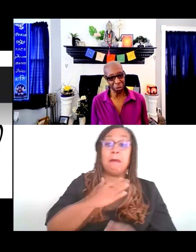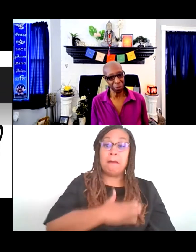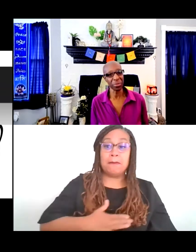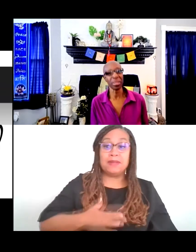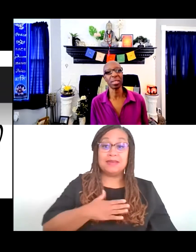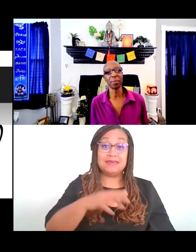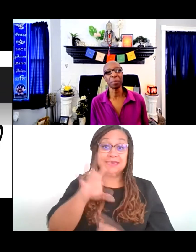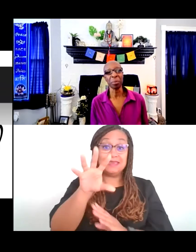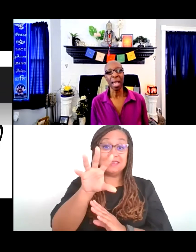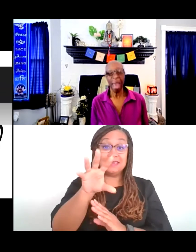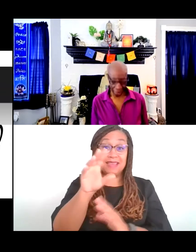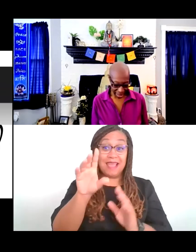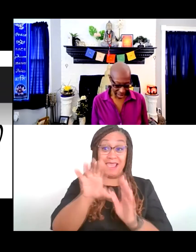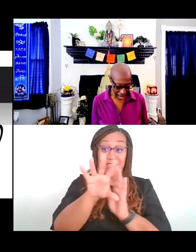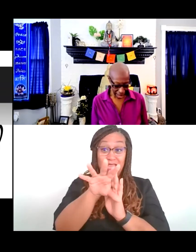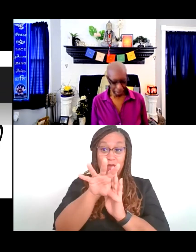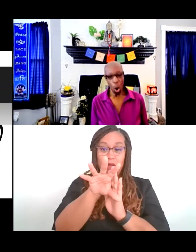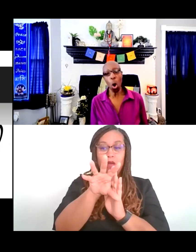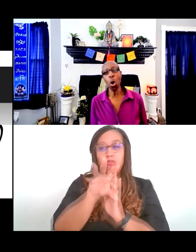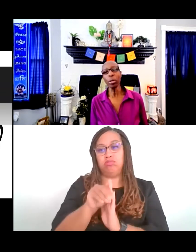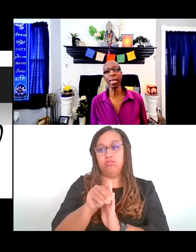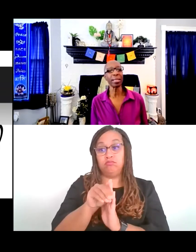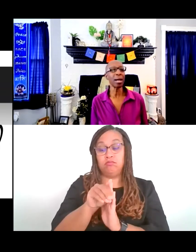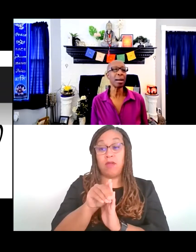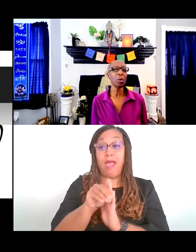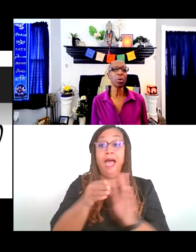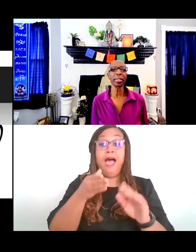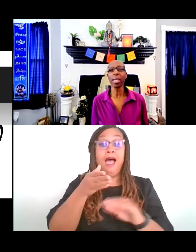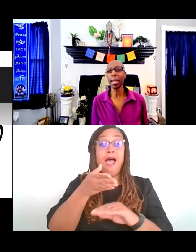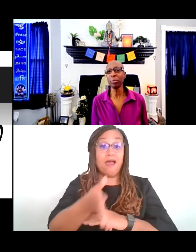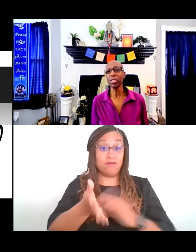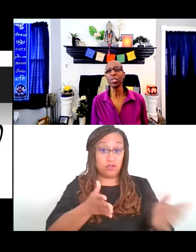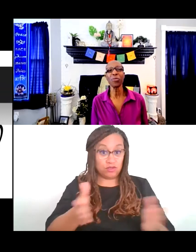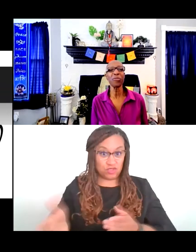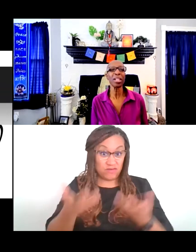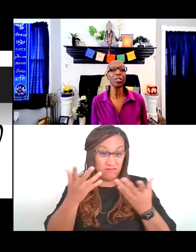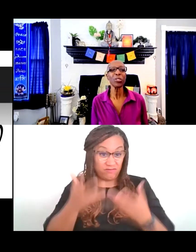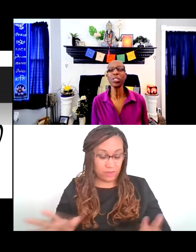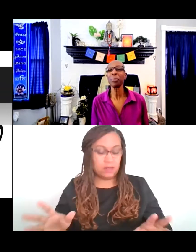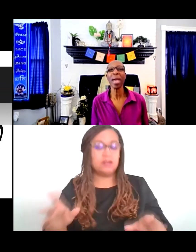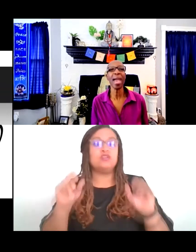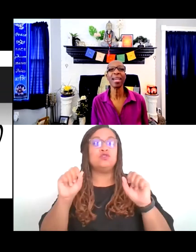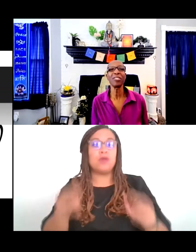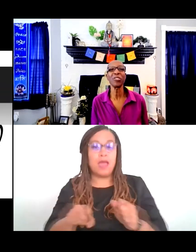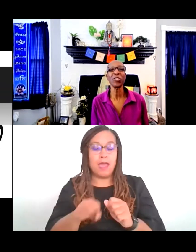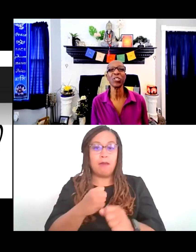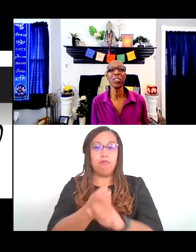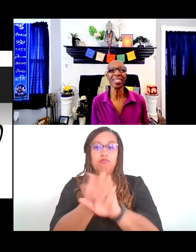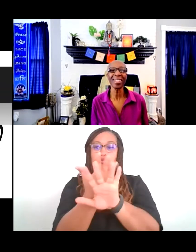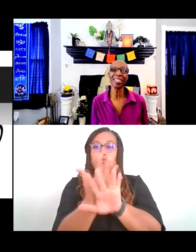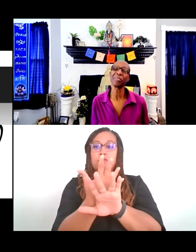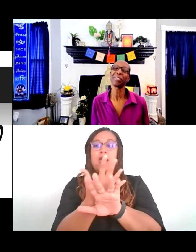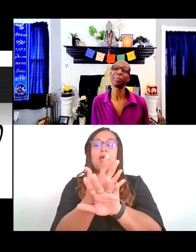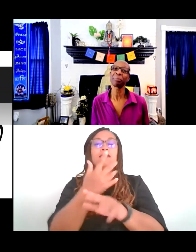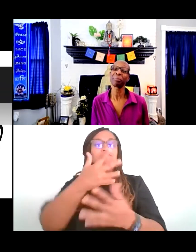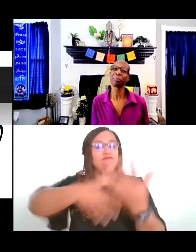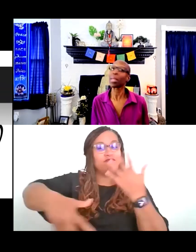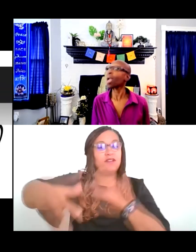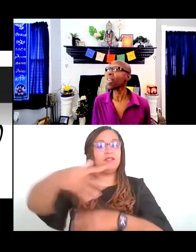after service. At that time, all can come on camera to fellowship and share the